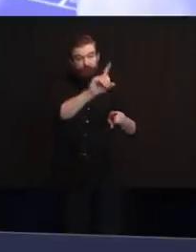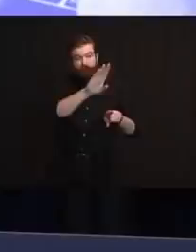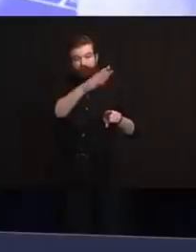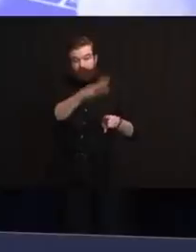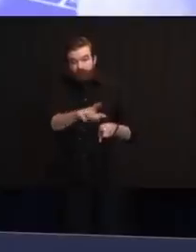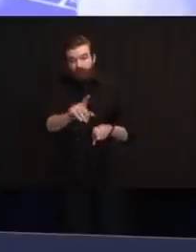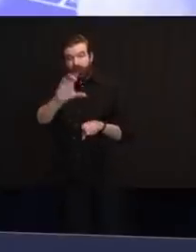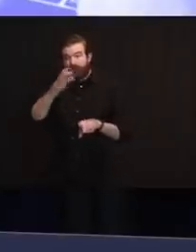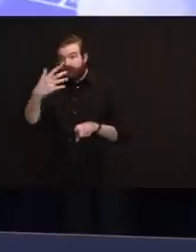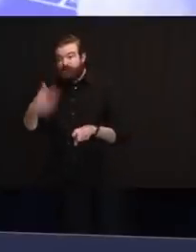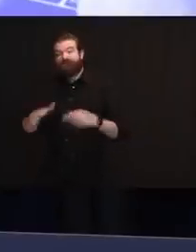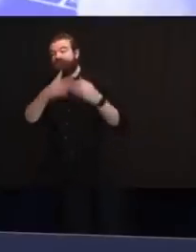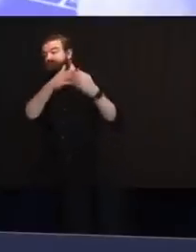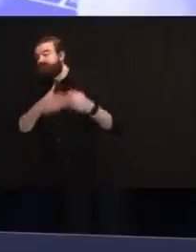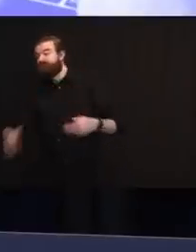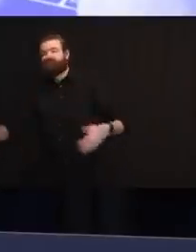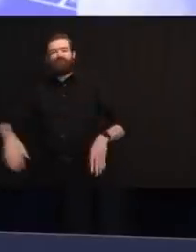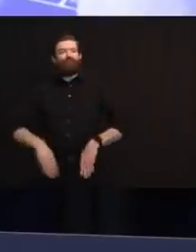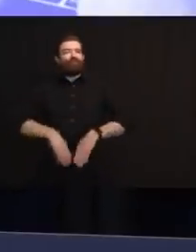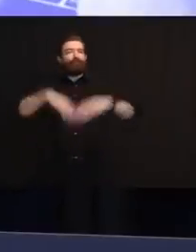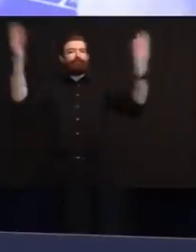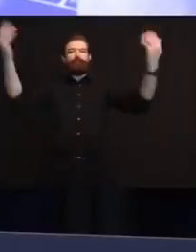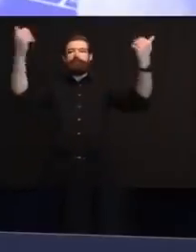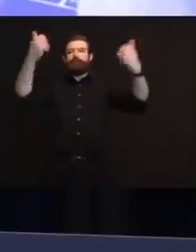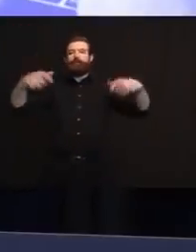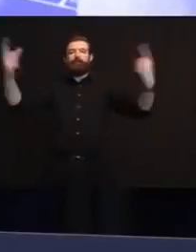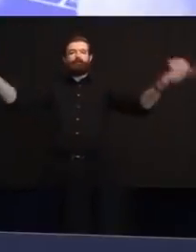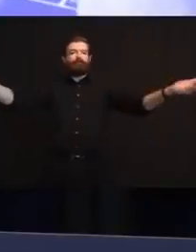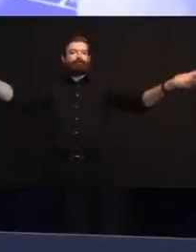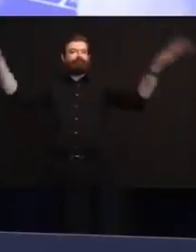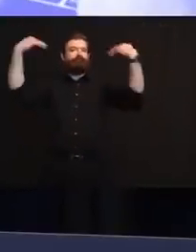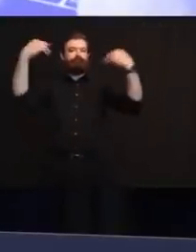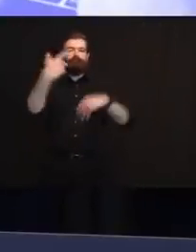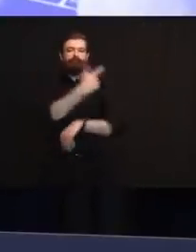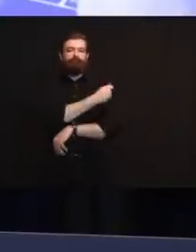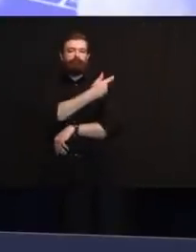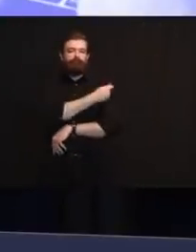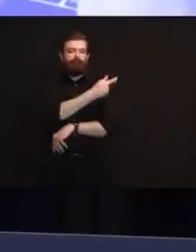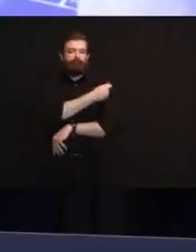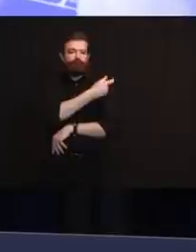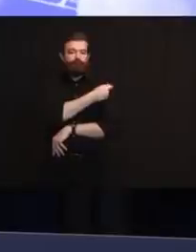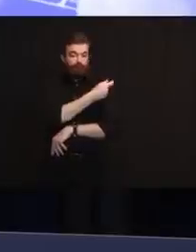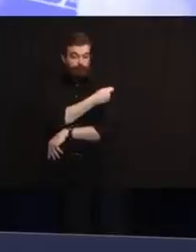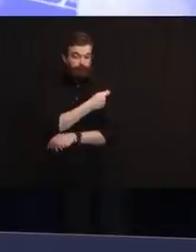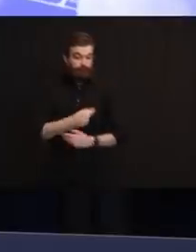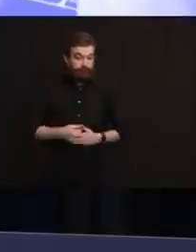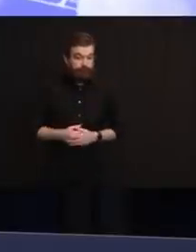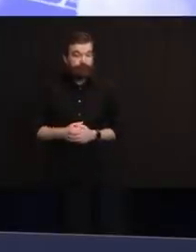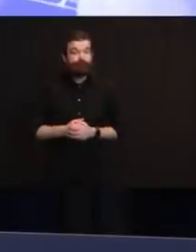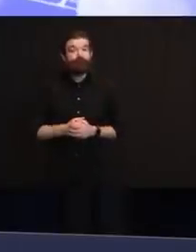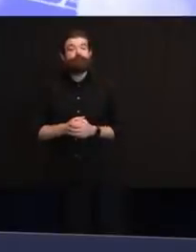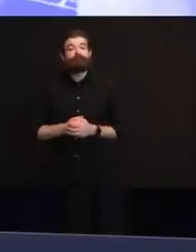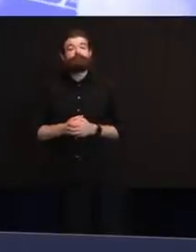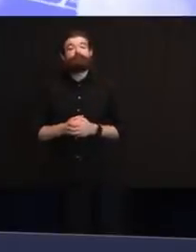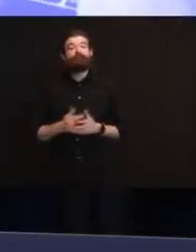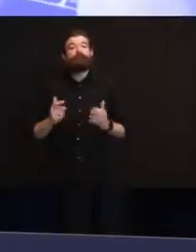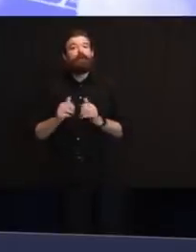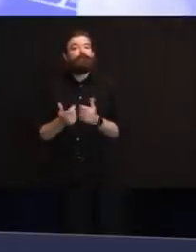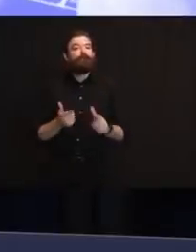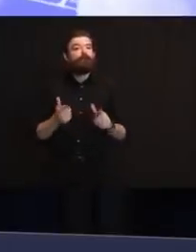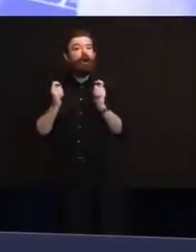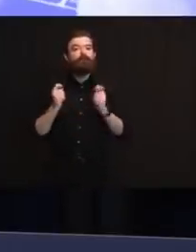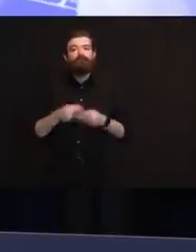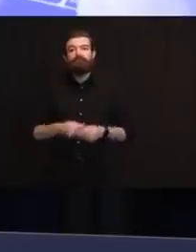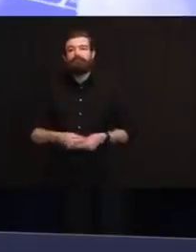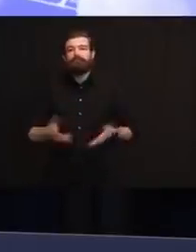vaccination. The timing of the progression among the groups depends on the supply of